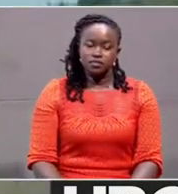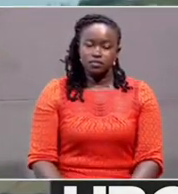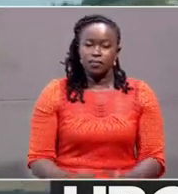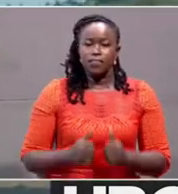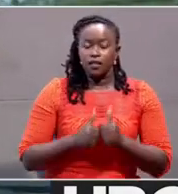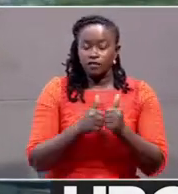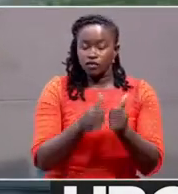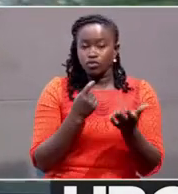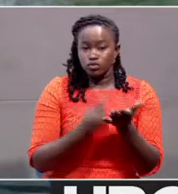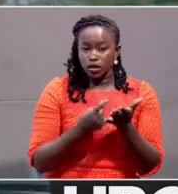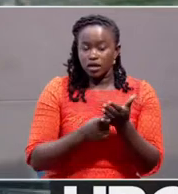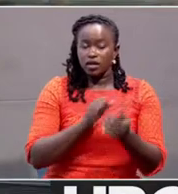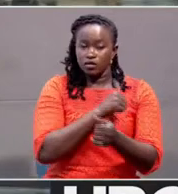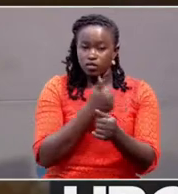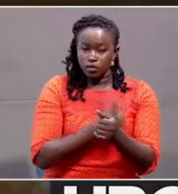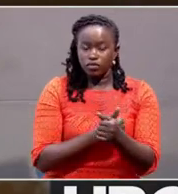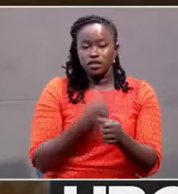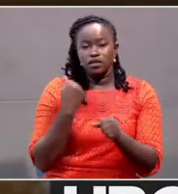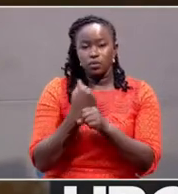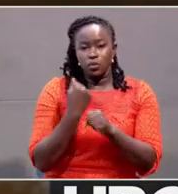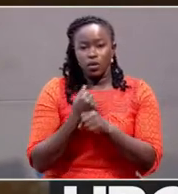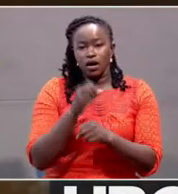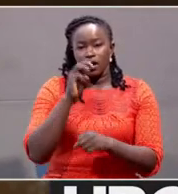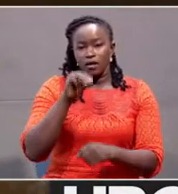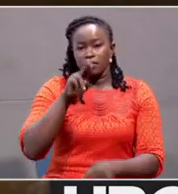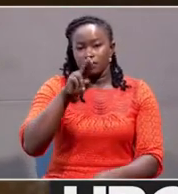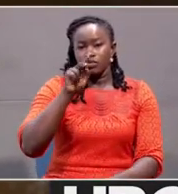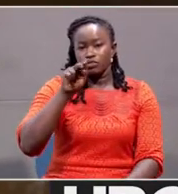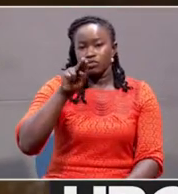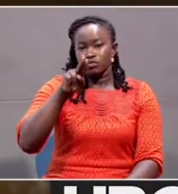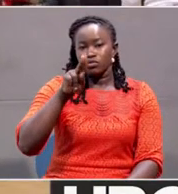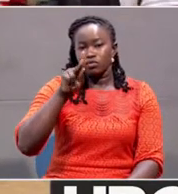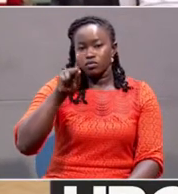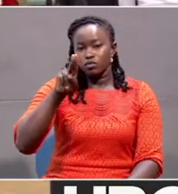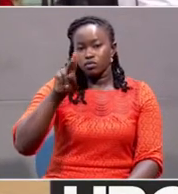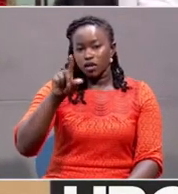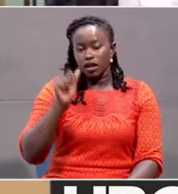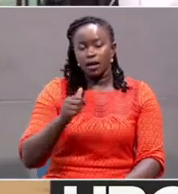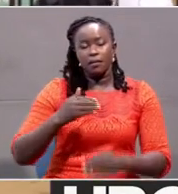According to Ugandan authorities operating at the Mutukula border with Tanzania,